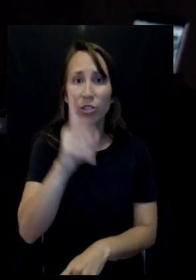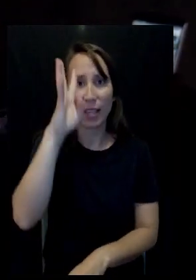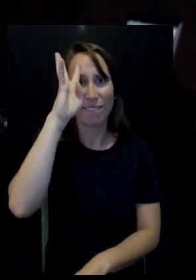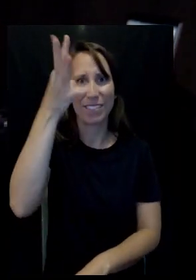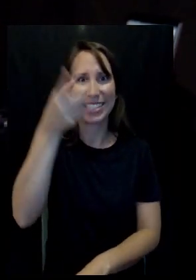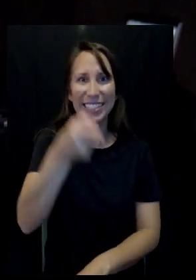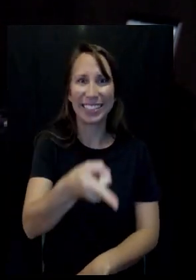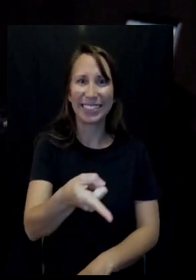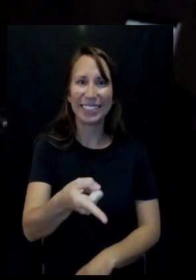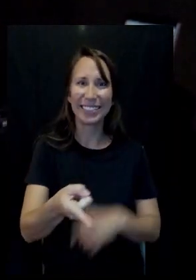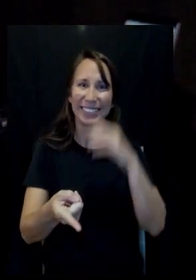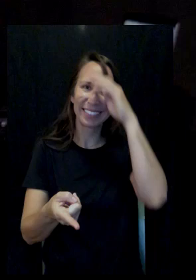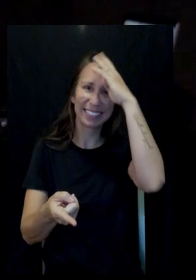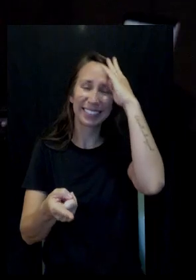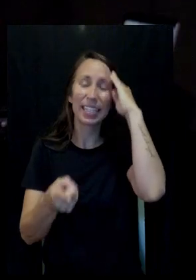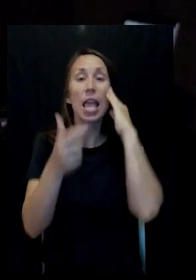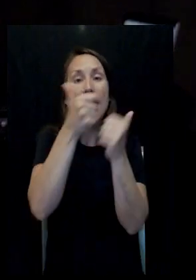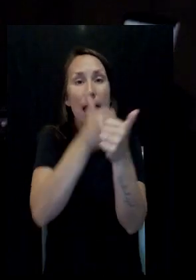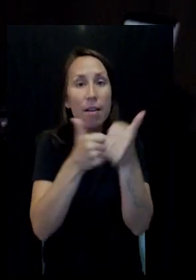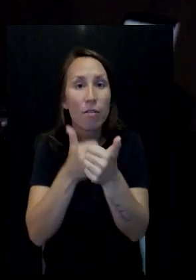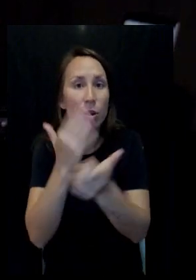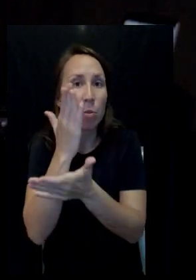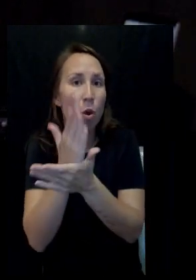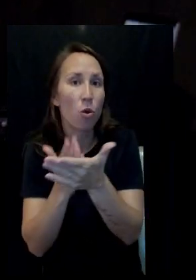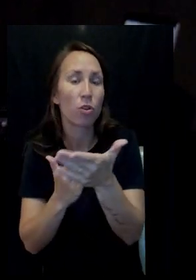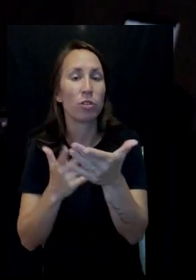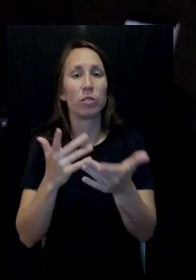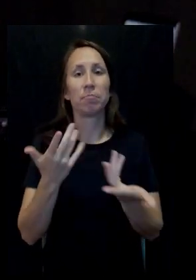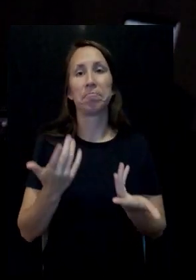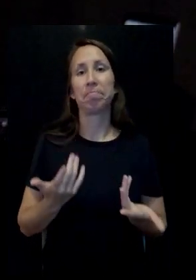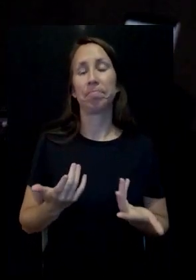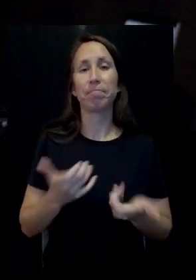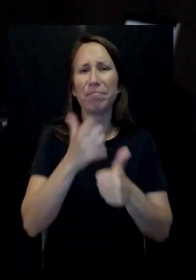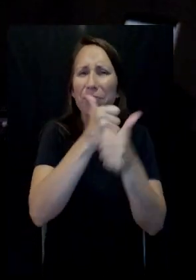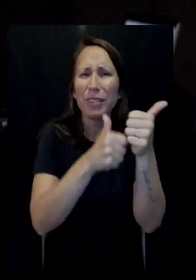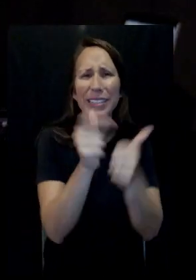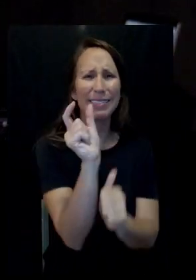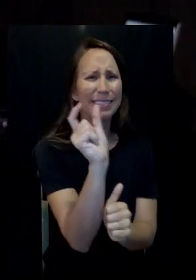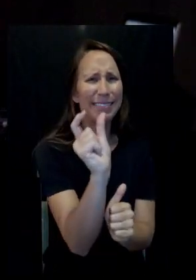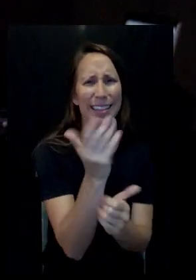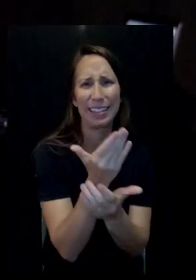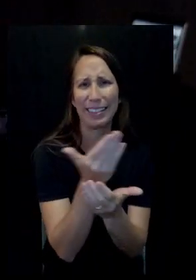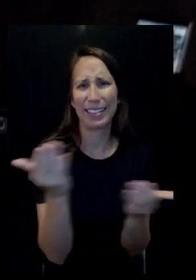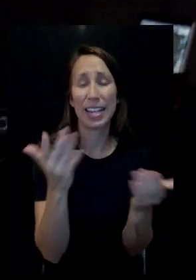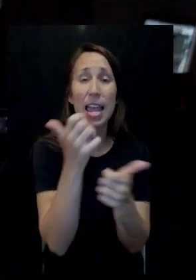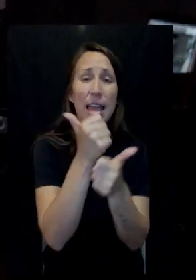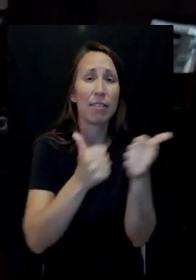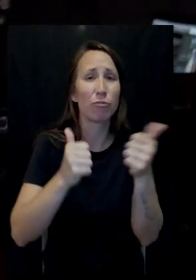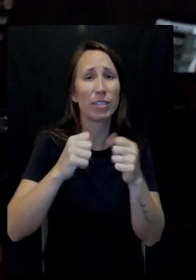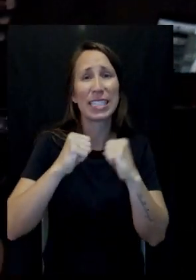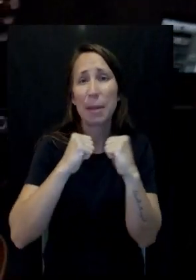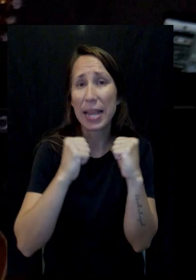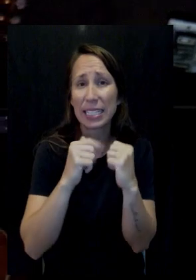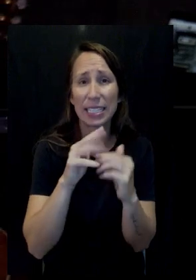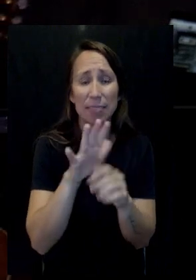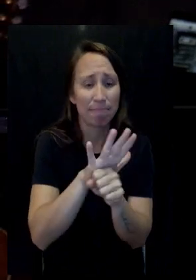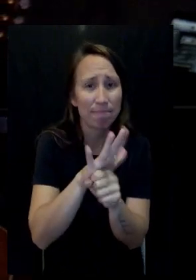it. Every single part, every single little, tiny little thing, every